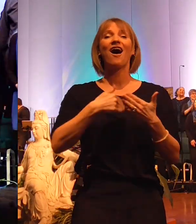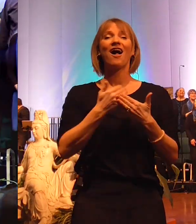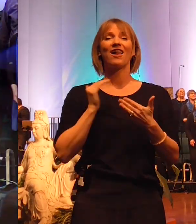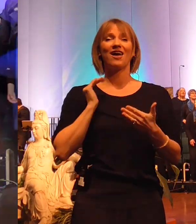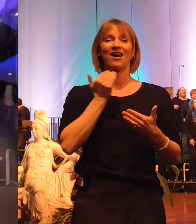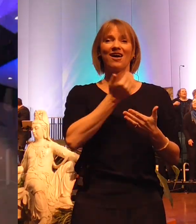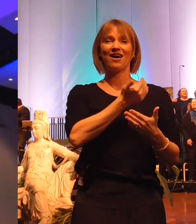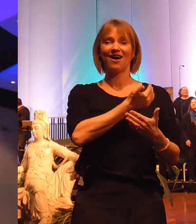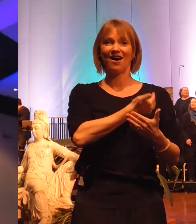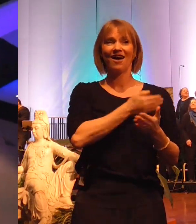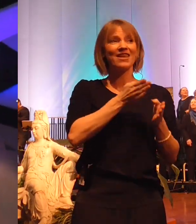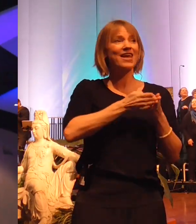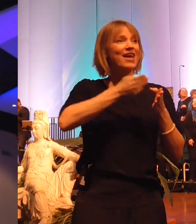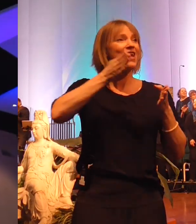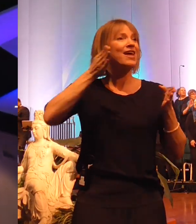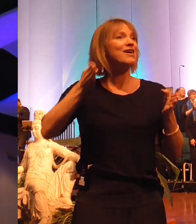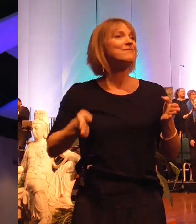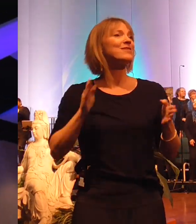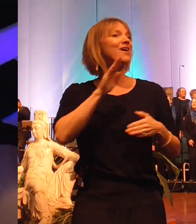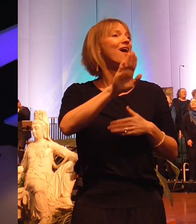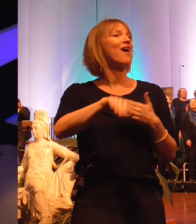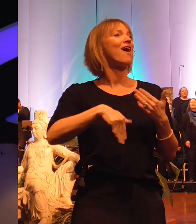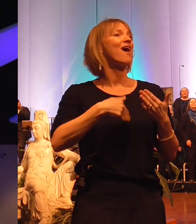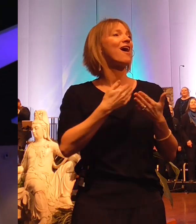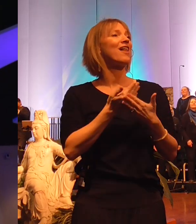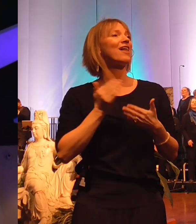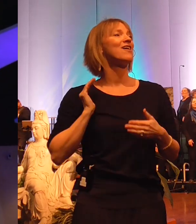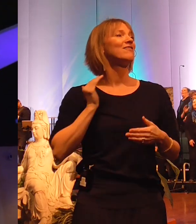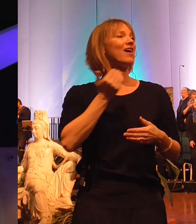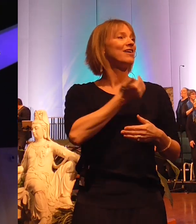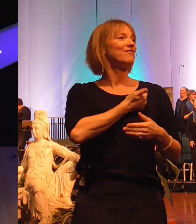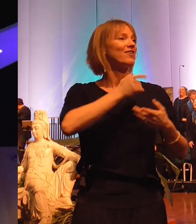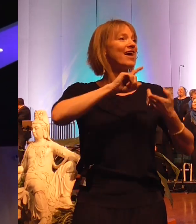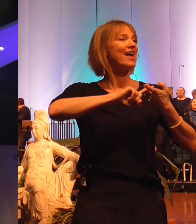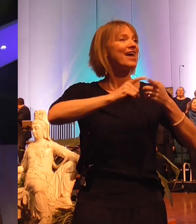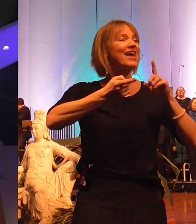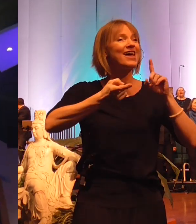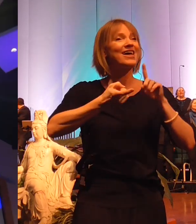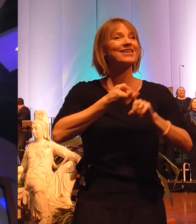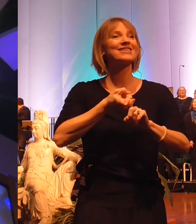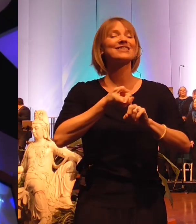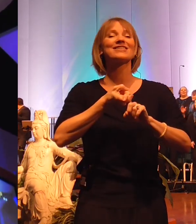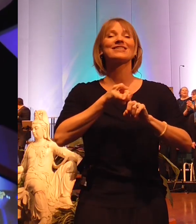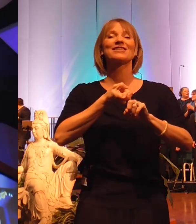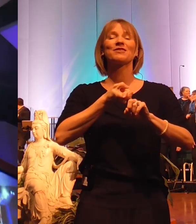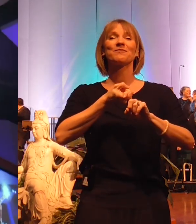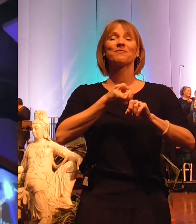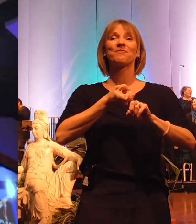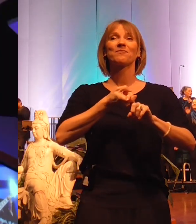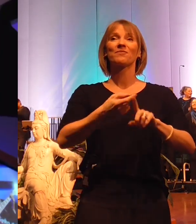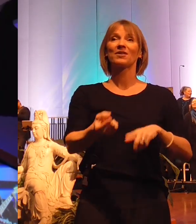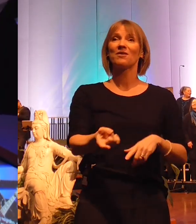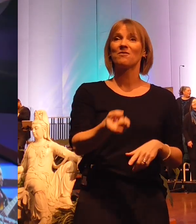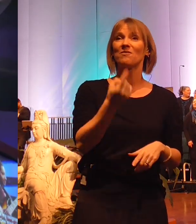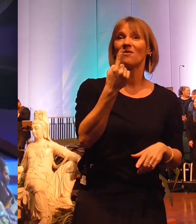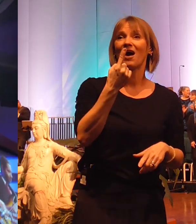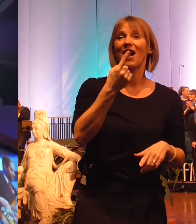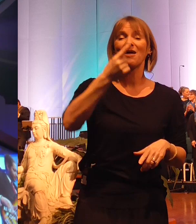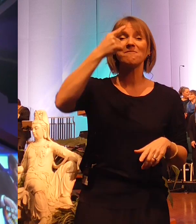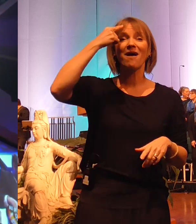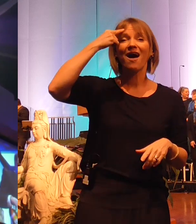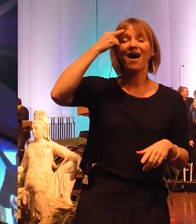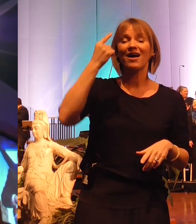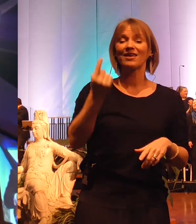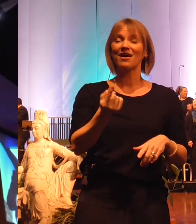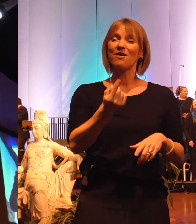All of my neighbors and all of my friends, one